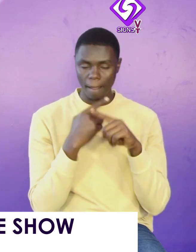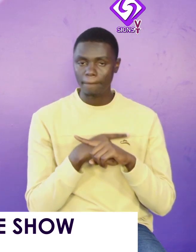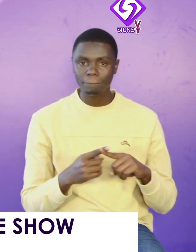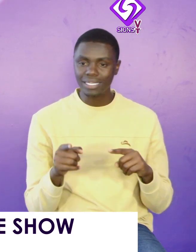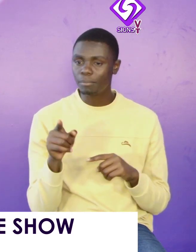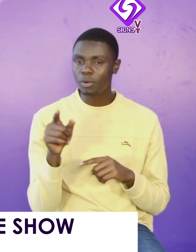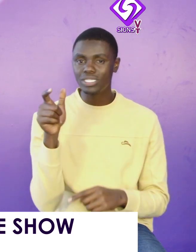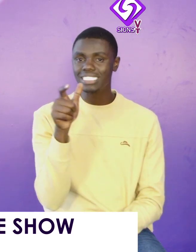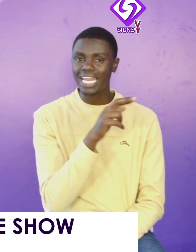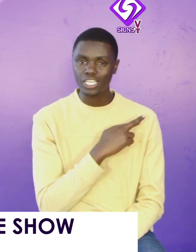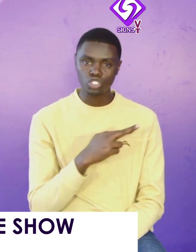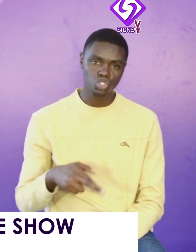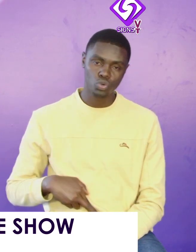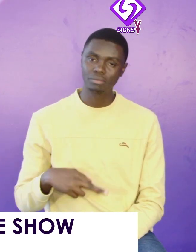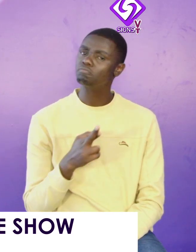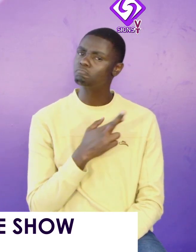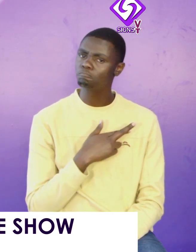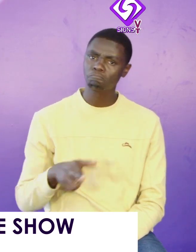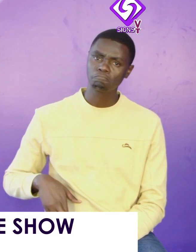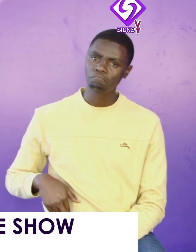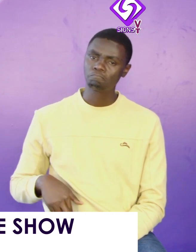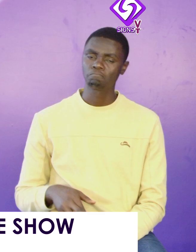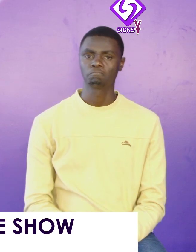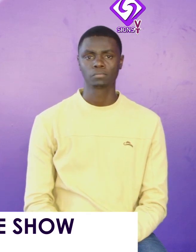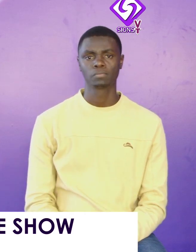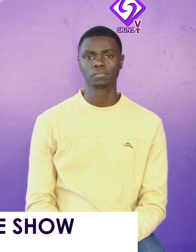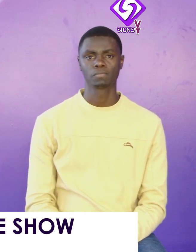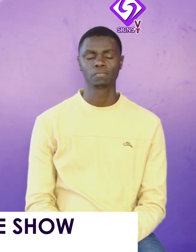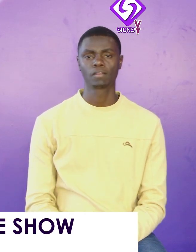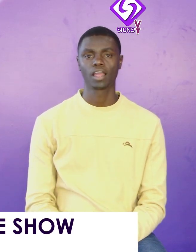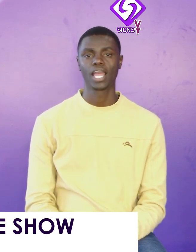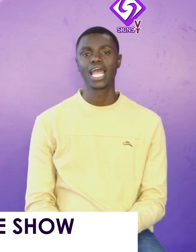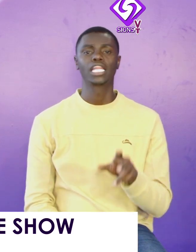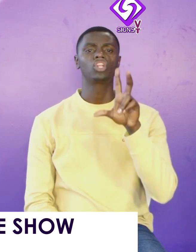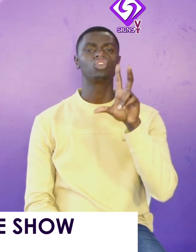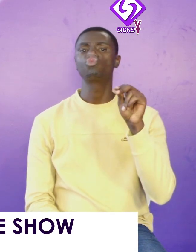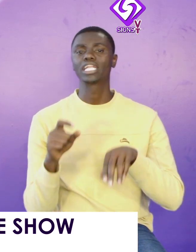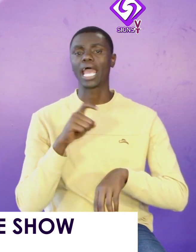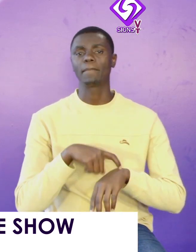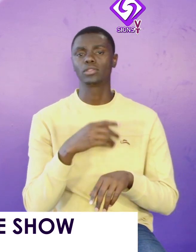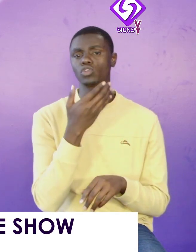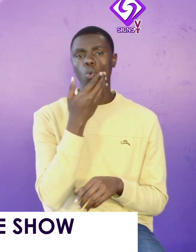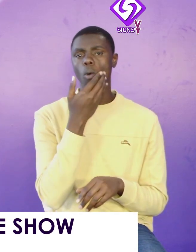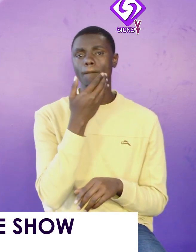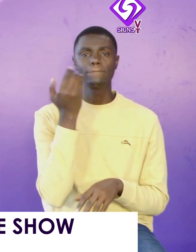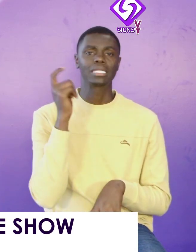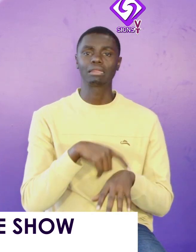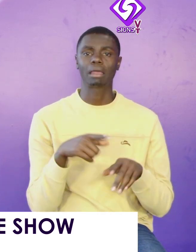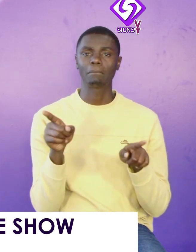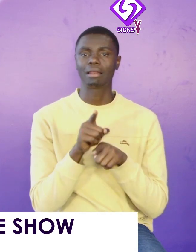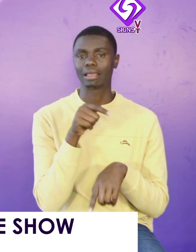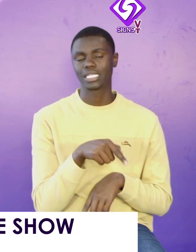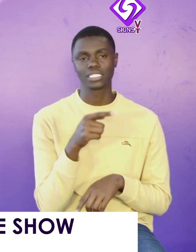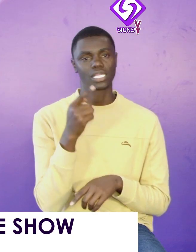while. Religion. There is no time, better time as this, for us